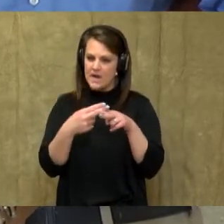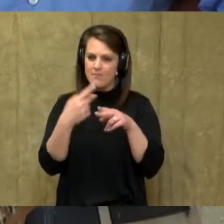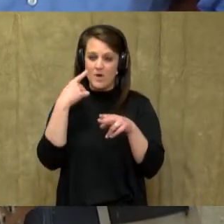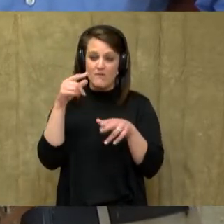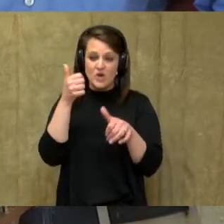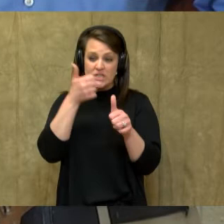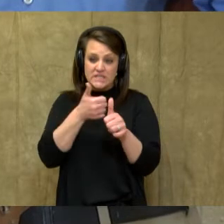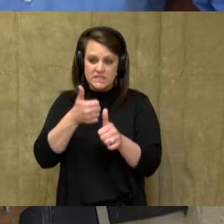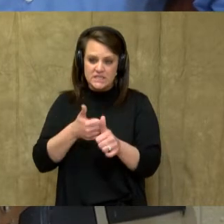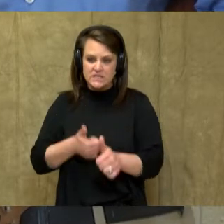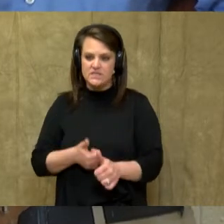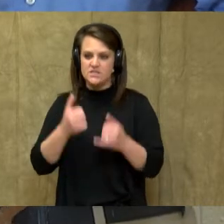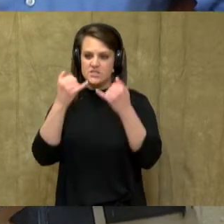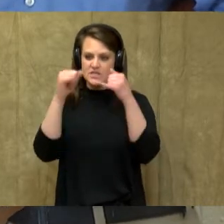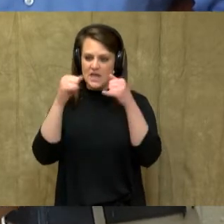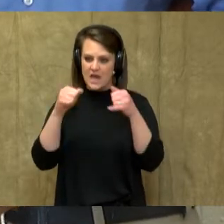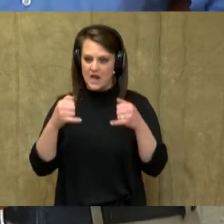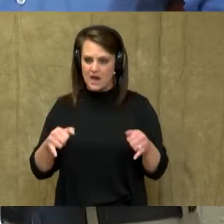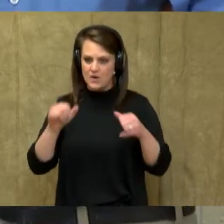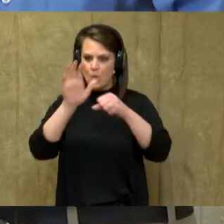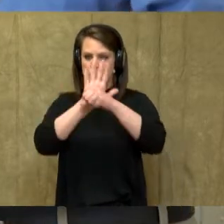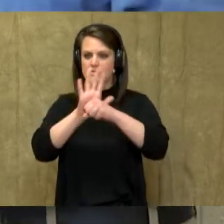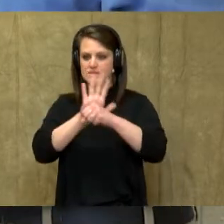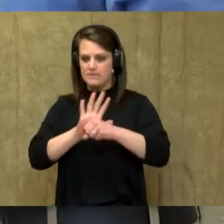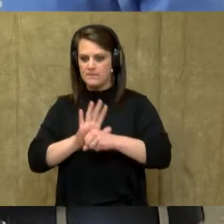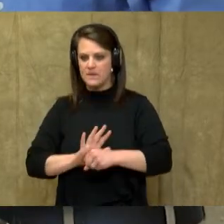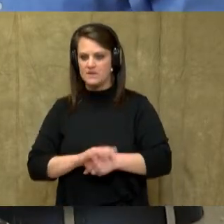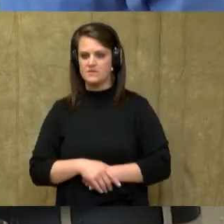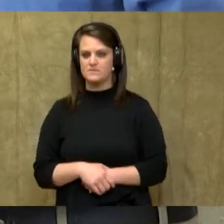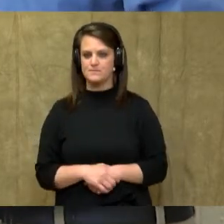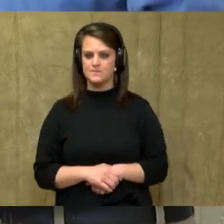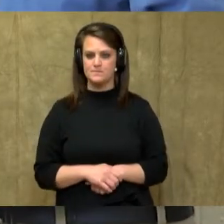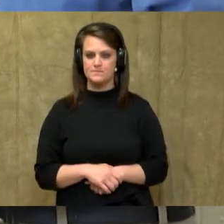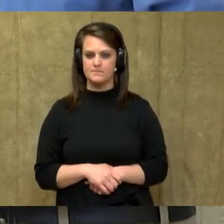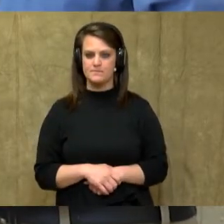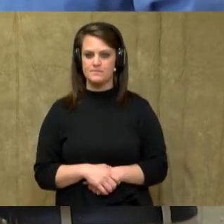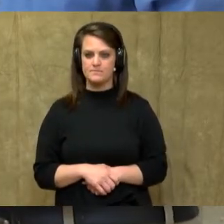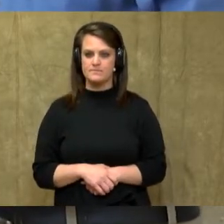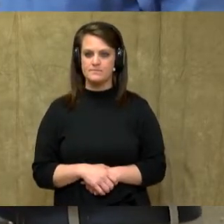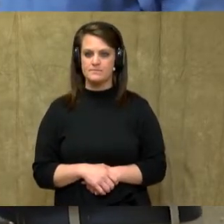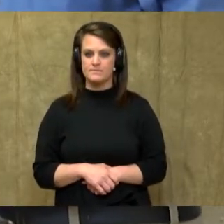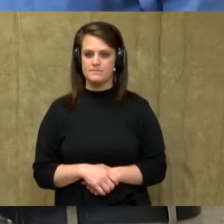each line or space of the staff.